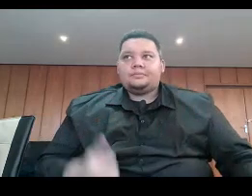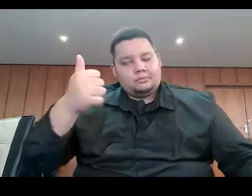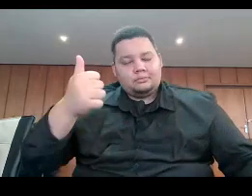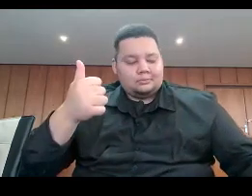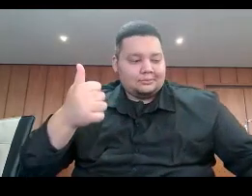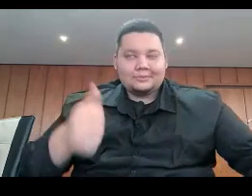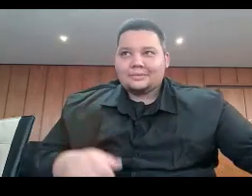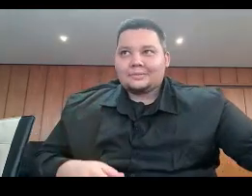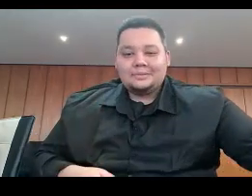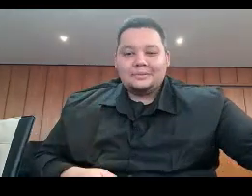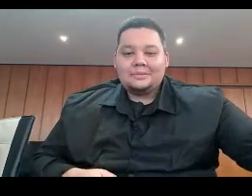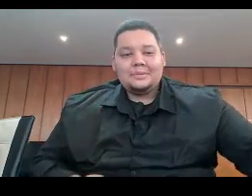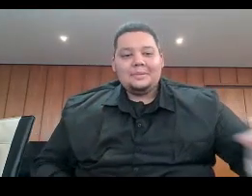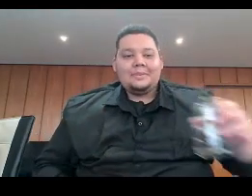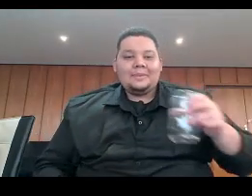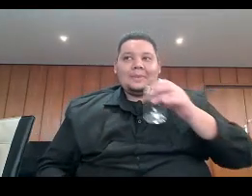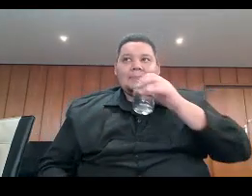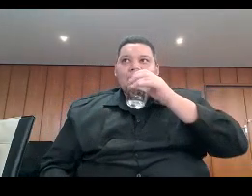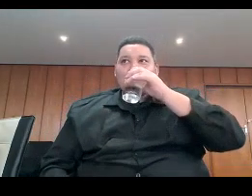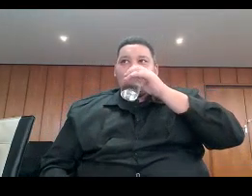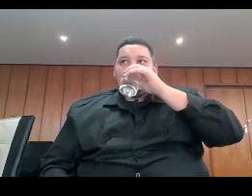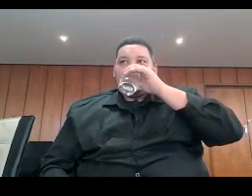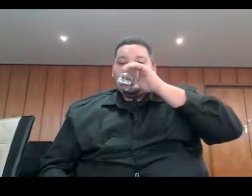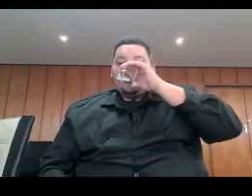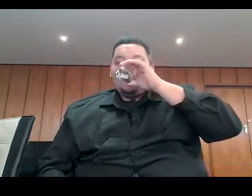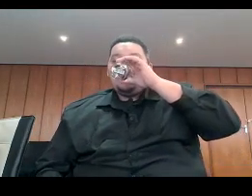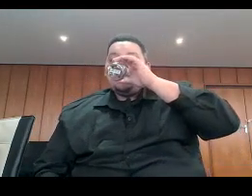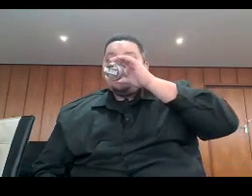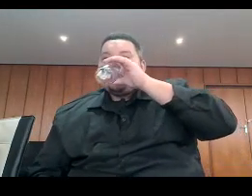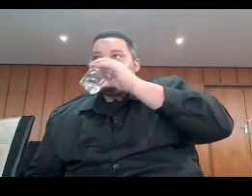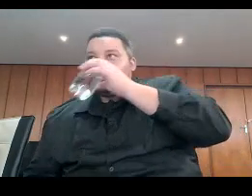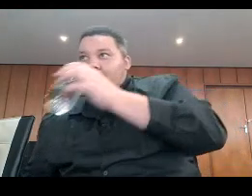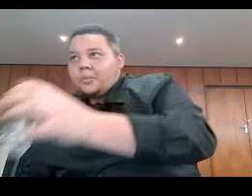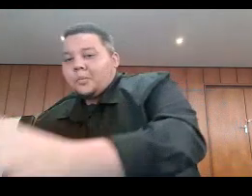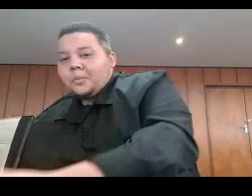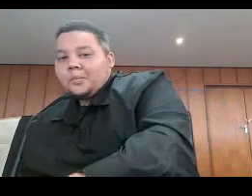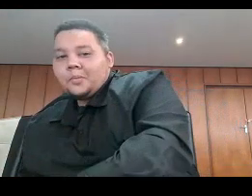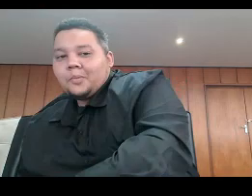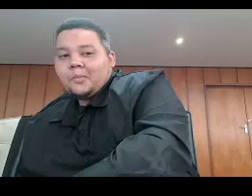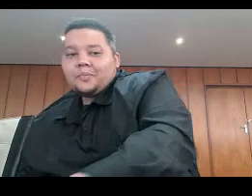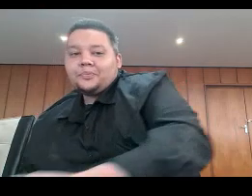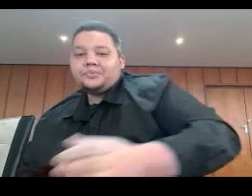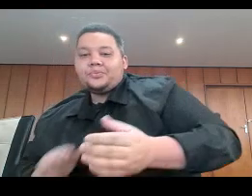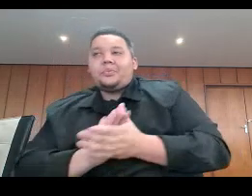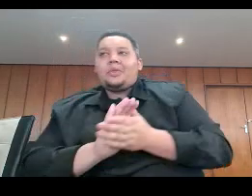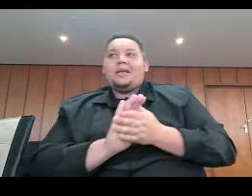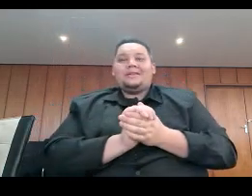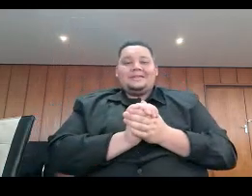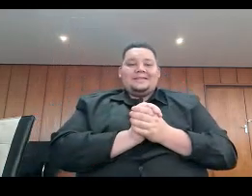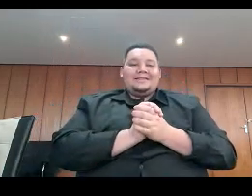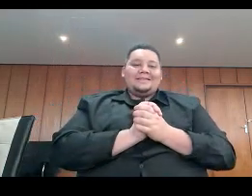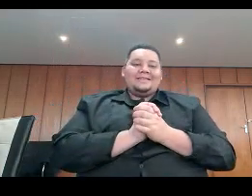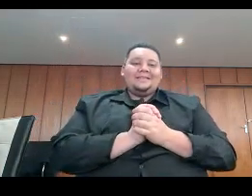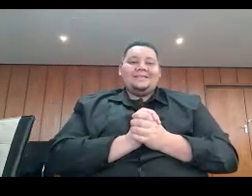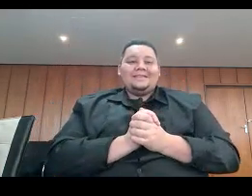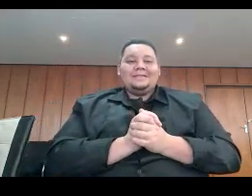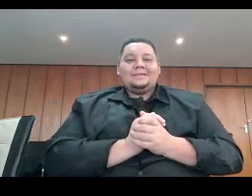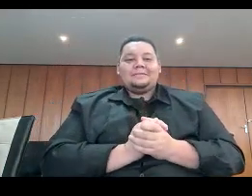Kevin, I'm just checking that you're okay. So Kevin's our sign language interpreter. When he tells me he needs a break, we will take